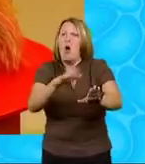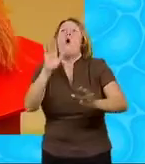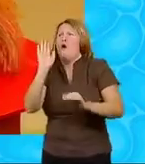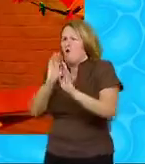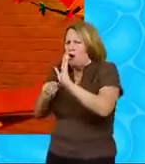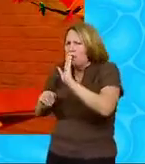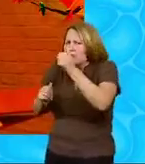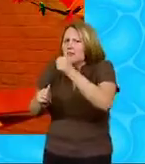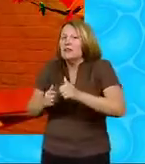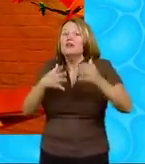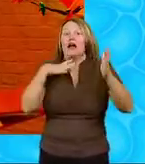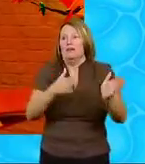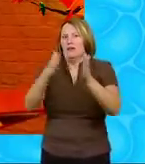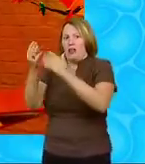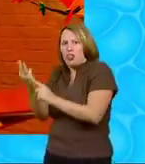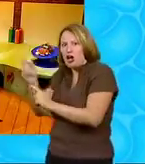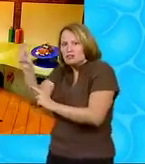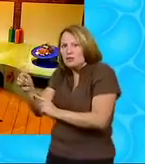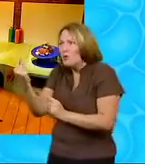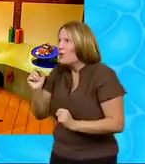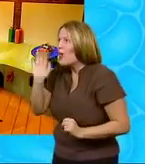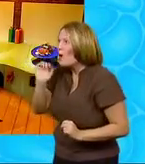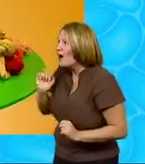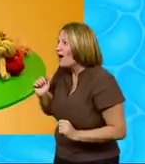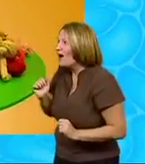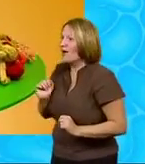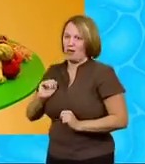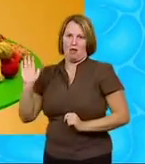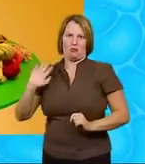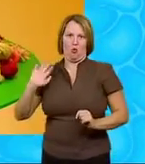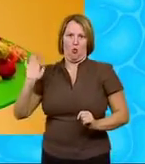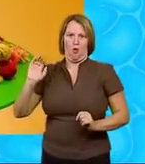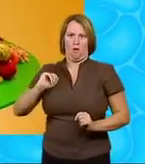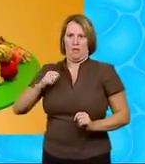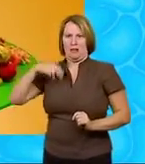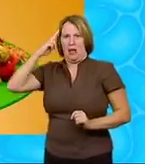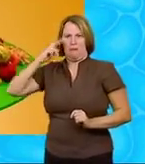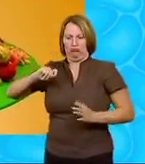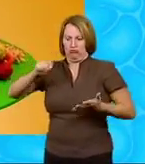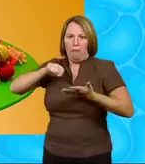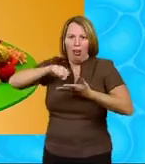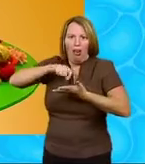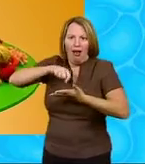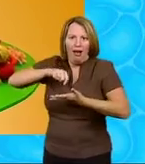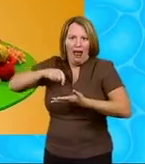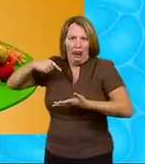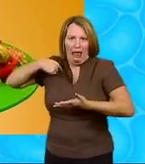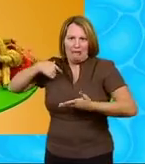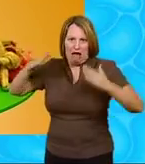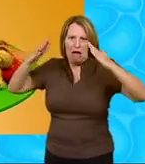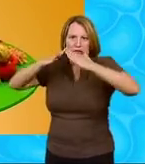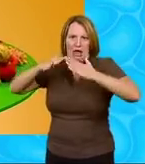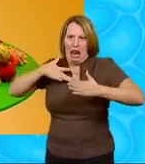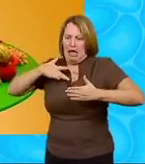yeah, very funny. Of course. And now we can meet contestant number three. Hello! Hello! My name is Scribble. I too live in the attic and I